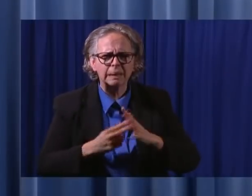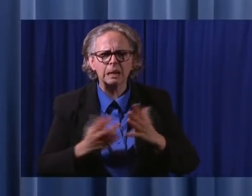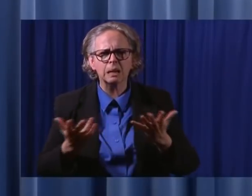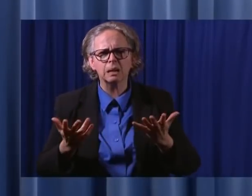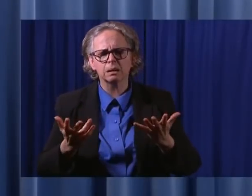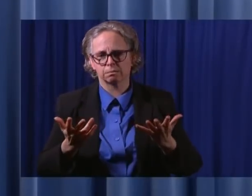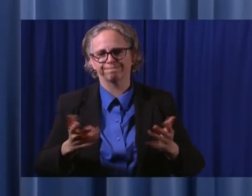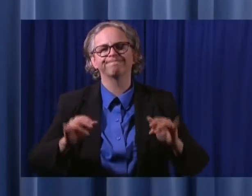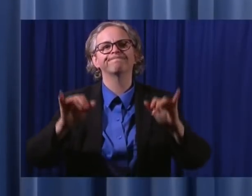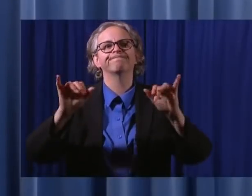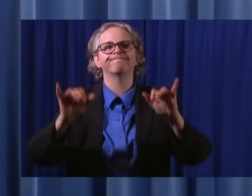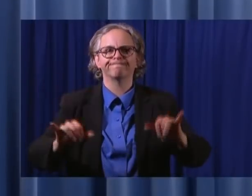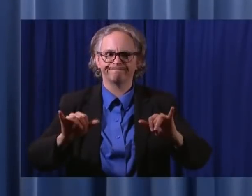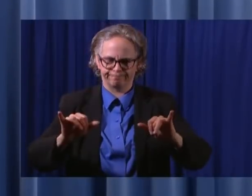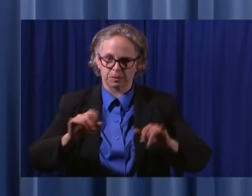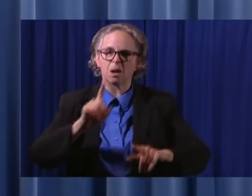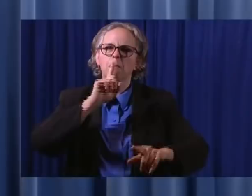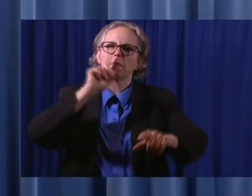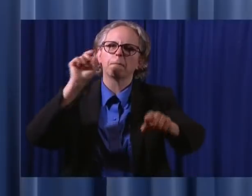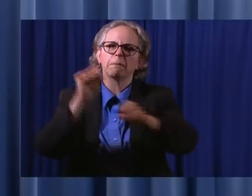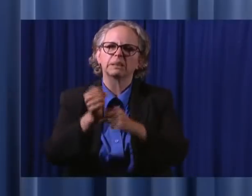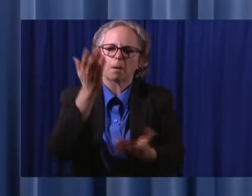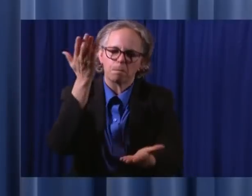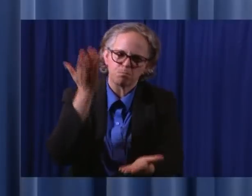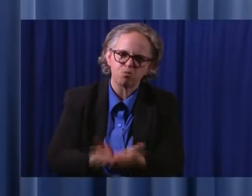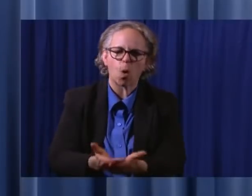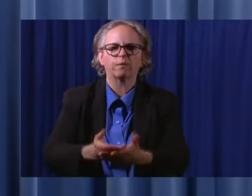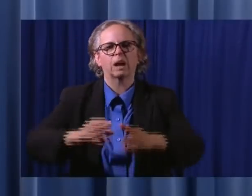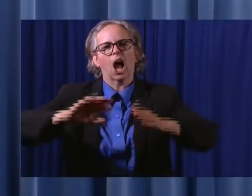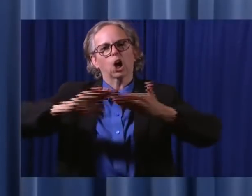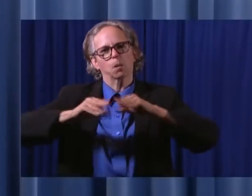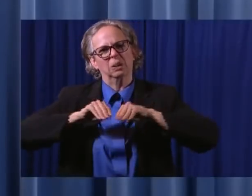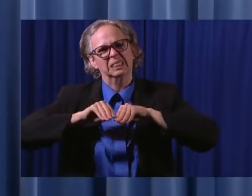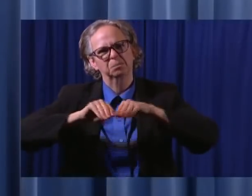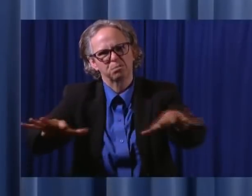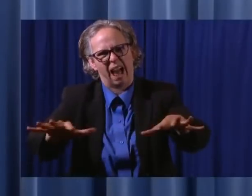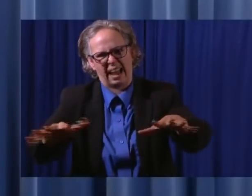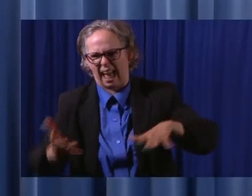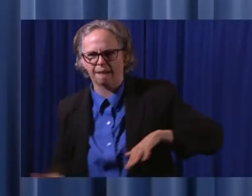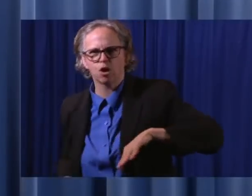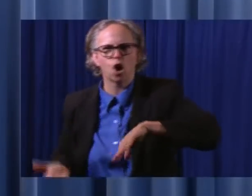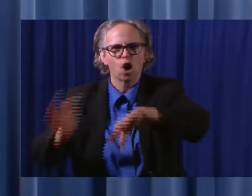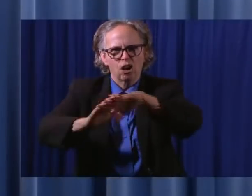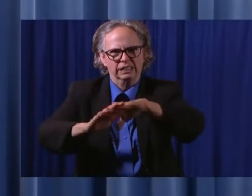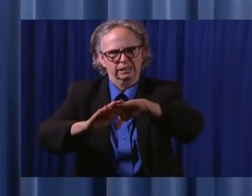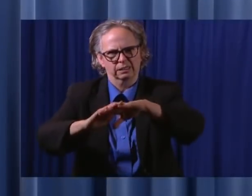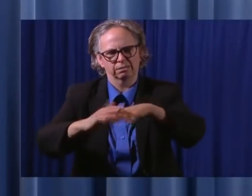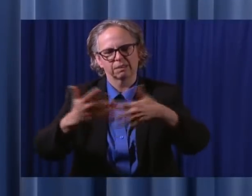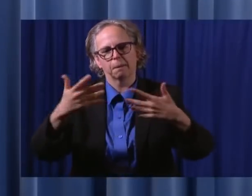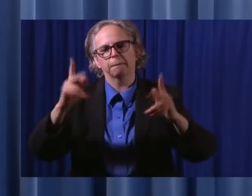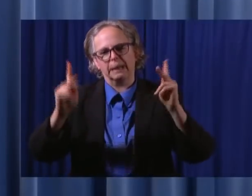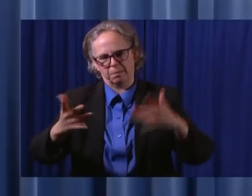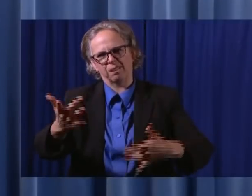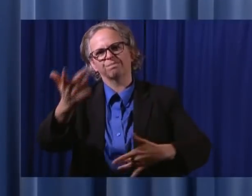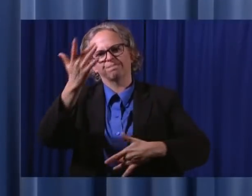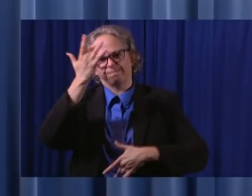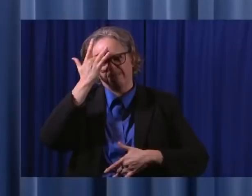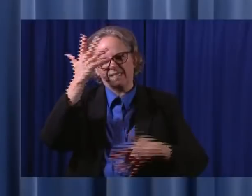in COVID-19. Certainly in Ohio, the cases do reflect certainly some of